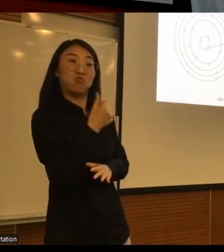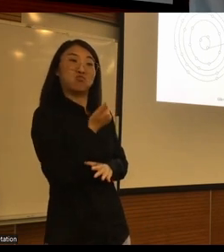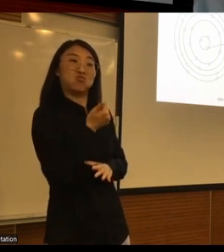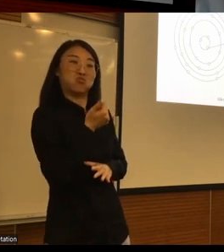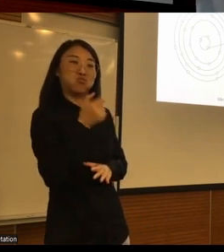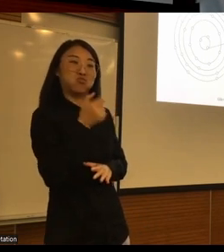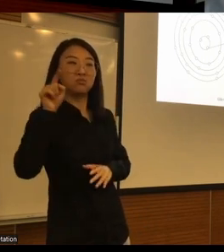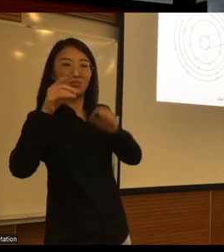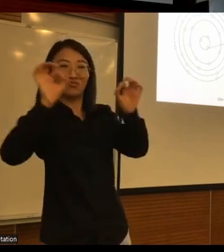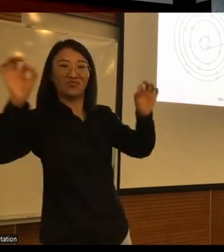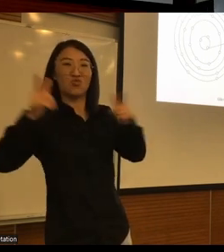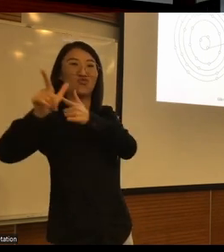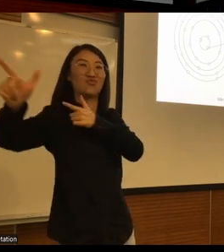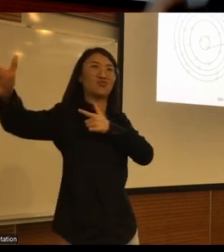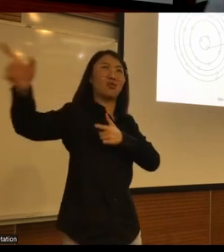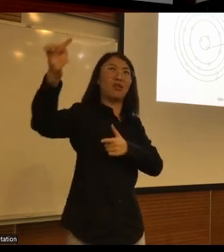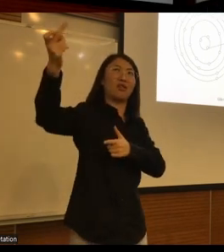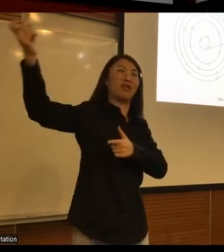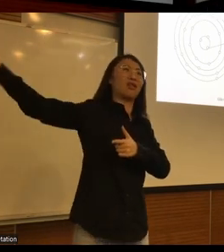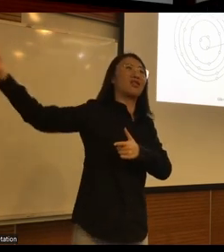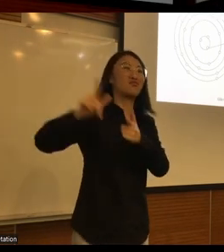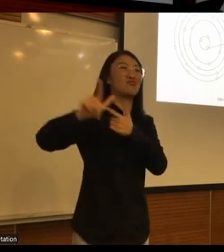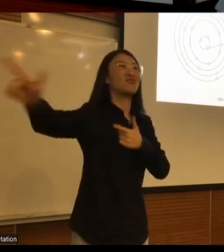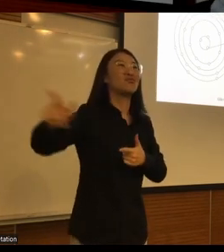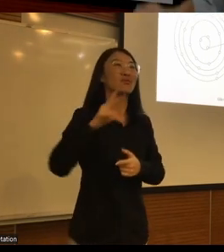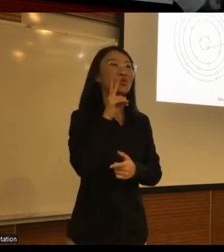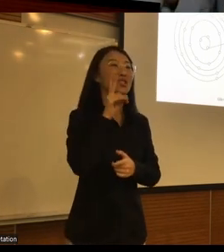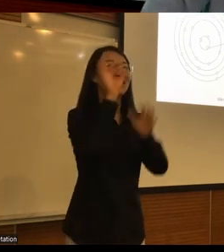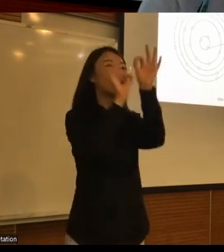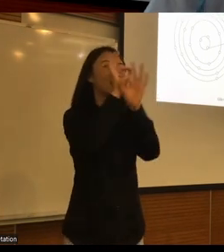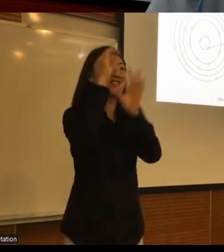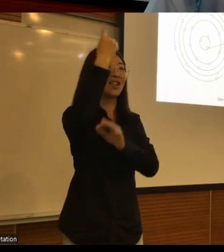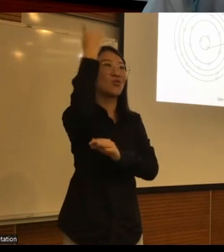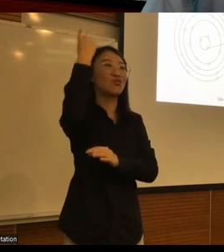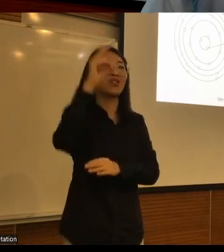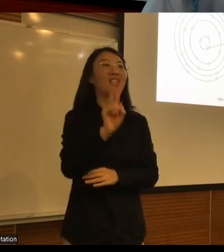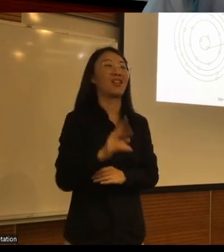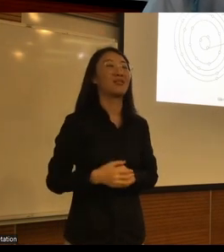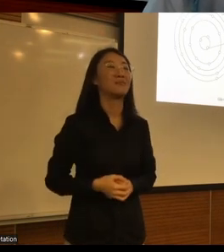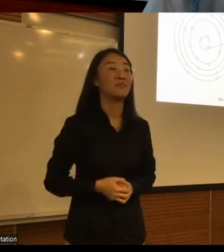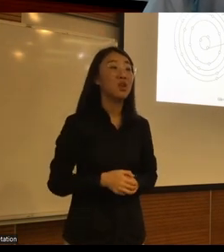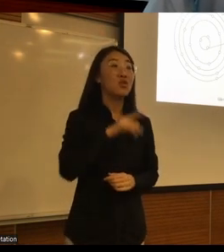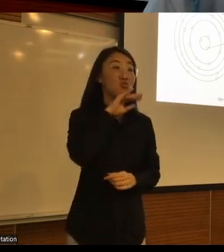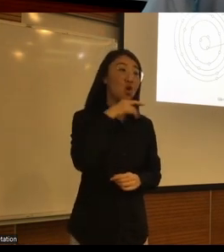the planets or the atom and the electrons, etc. When we use a language,